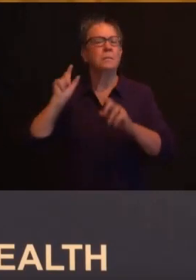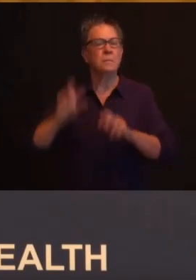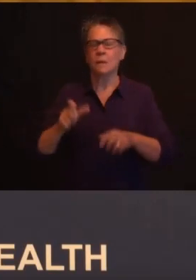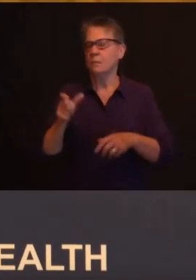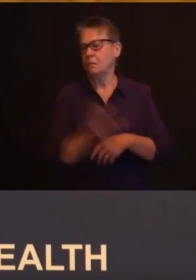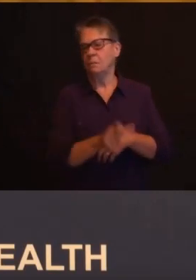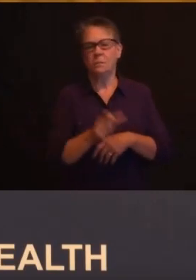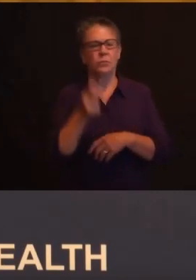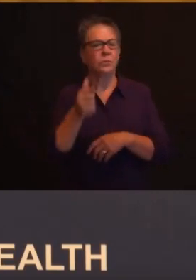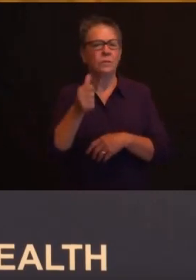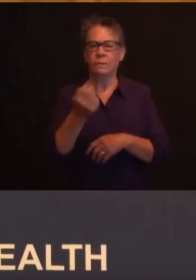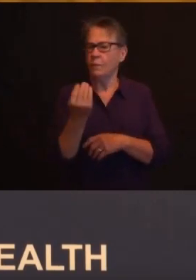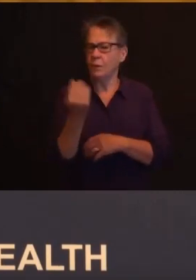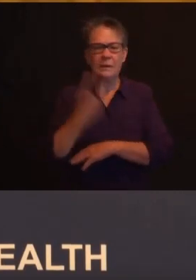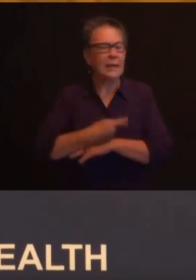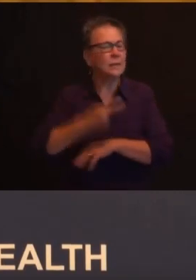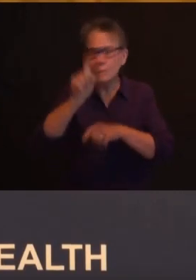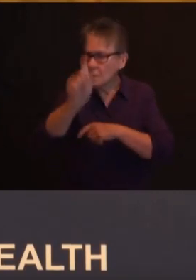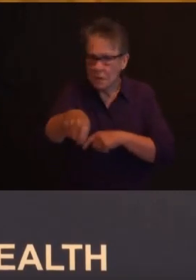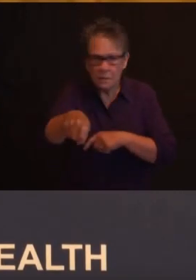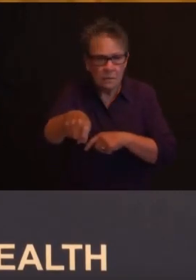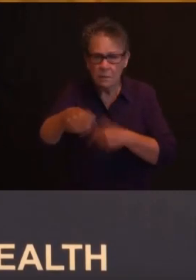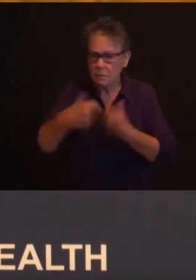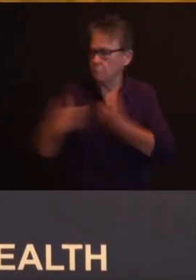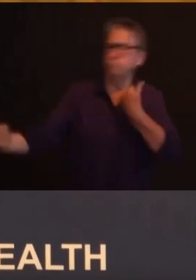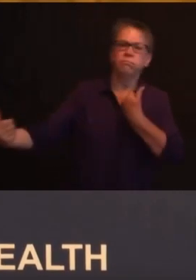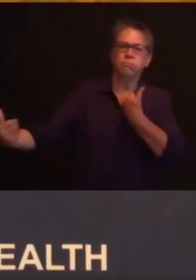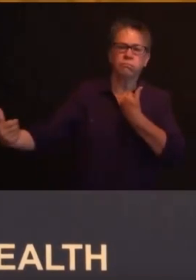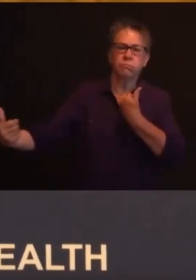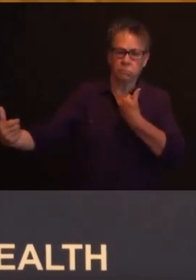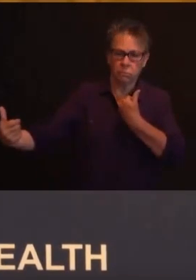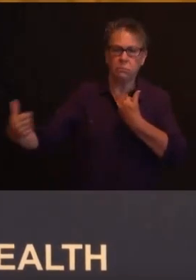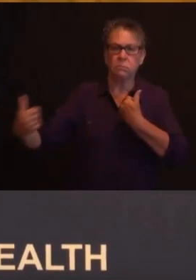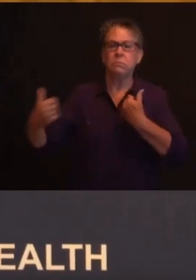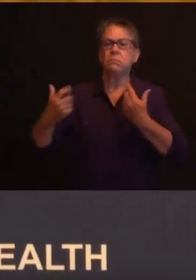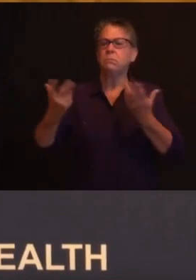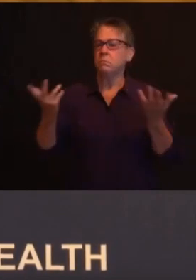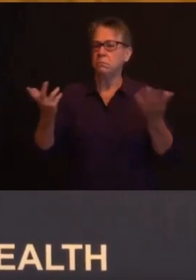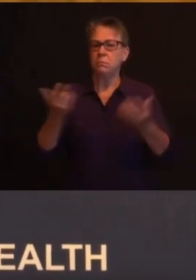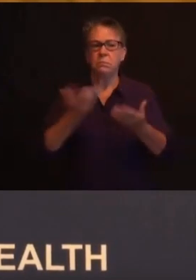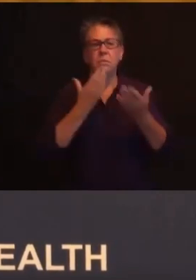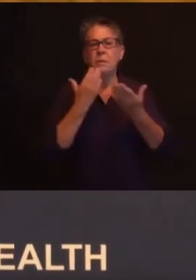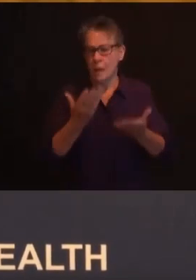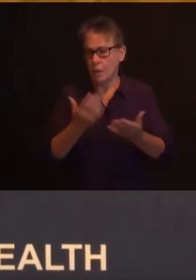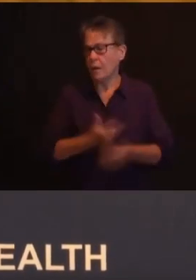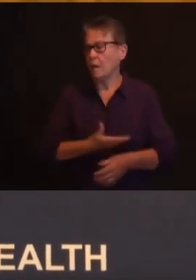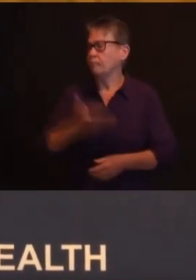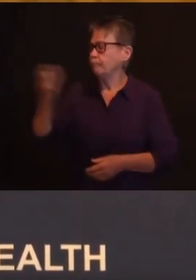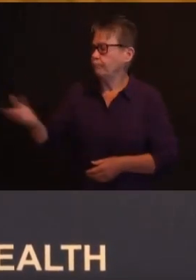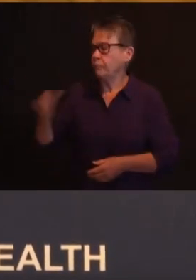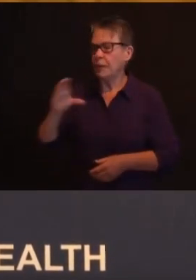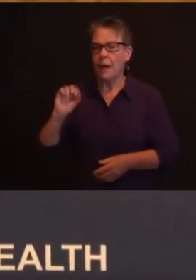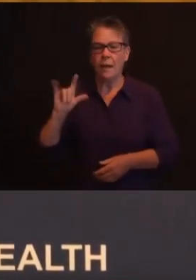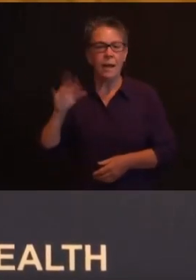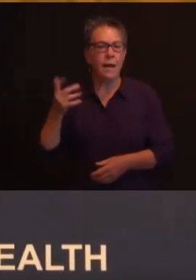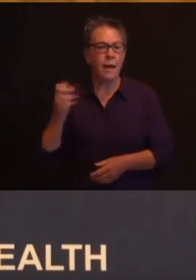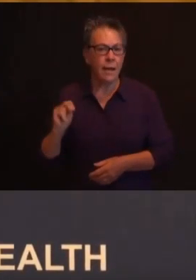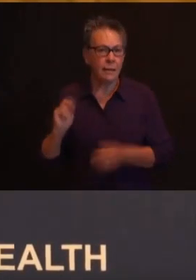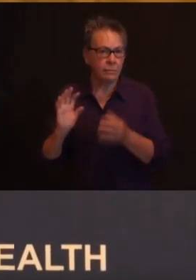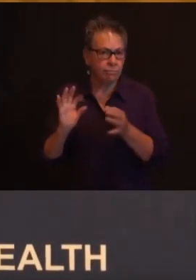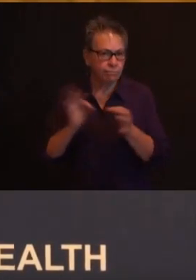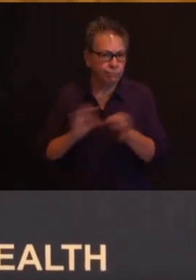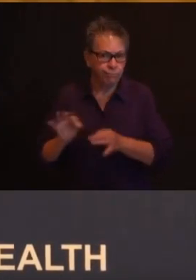say. So thank you, as always. Pat, so we talked a lot about not just the regular compliance as it associates